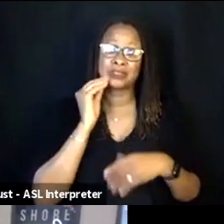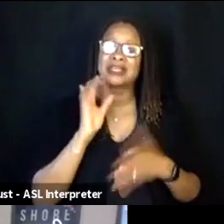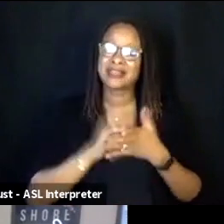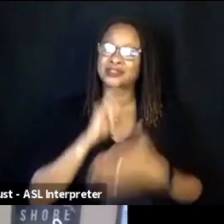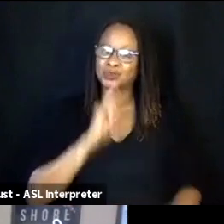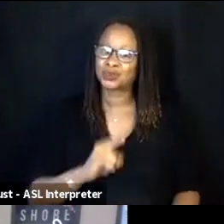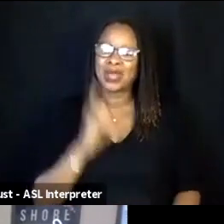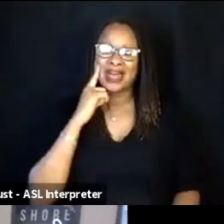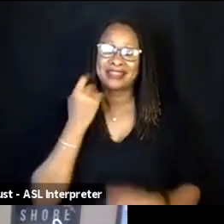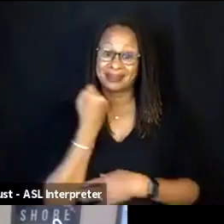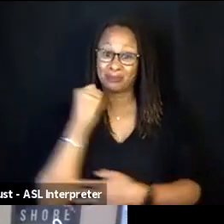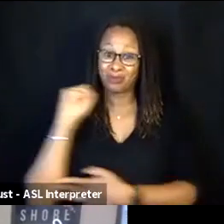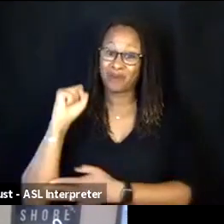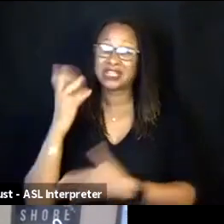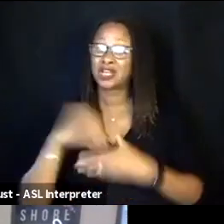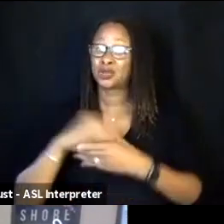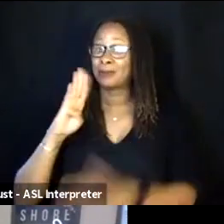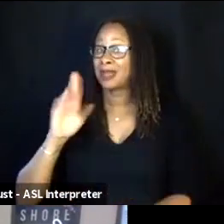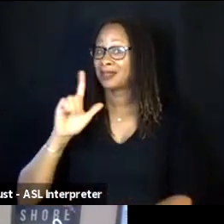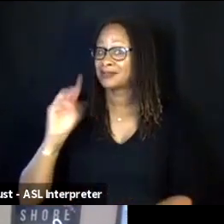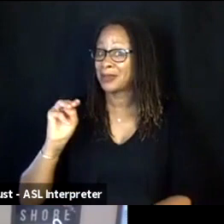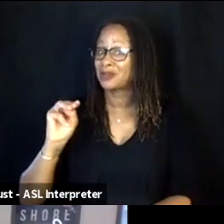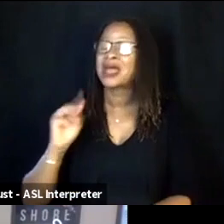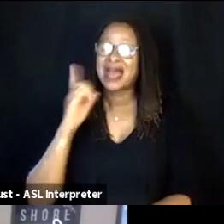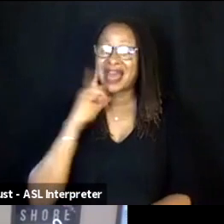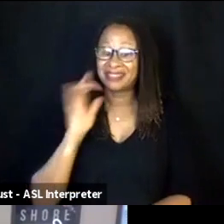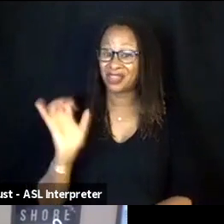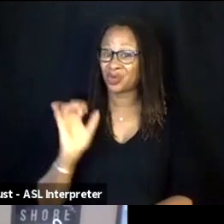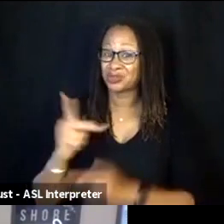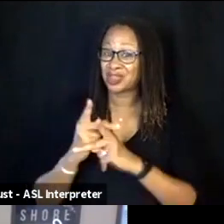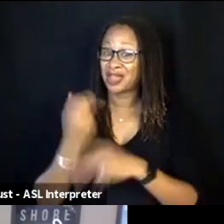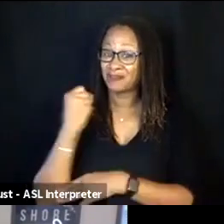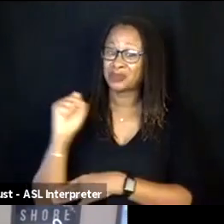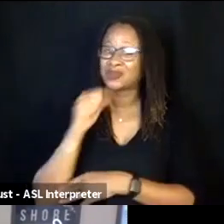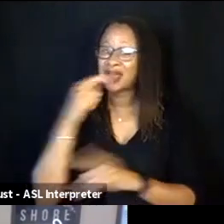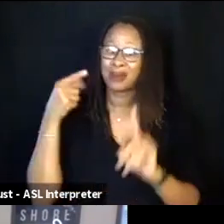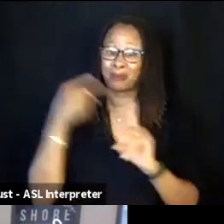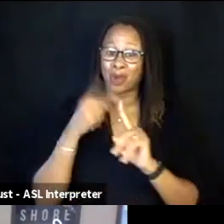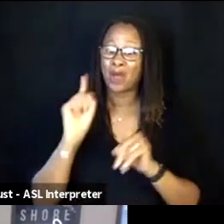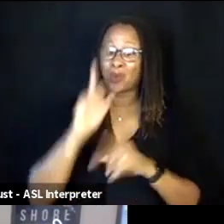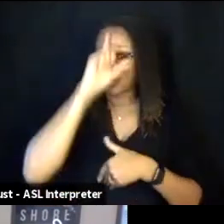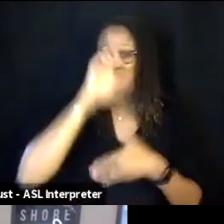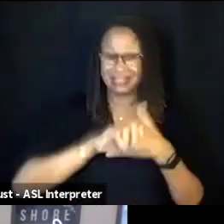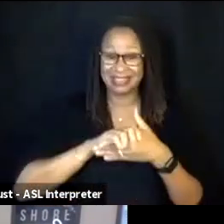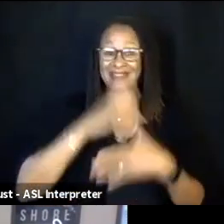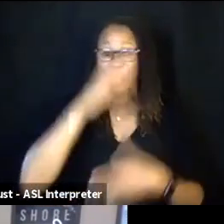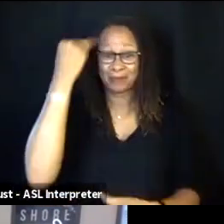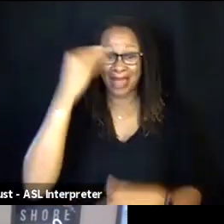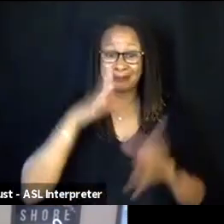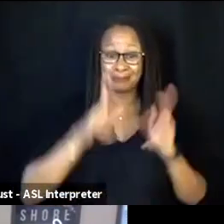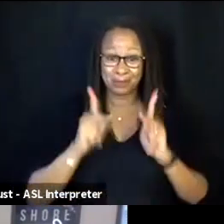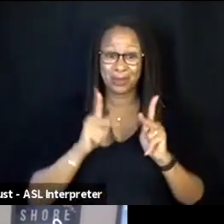certainly movements, including Black Lives Matter, I think movements like that, we're not really at a point where we believe Black people